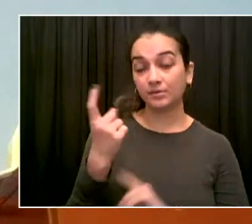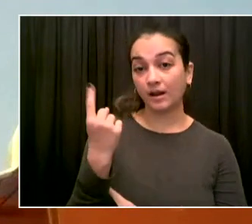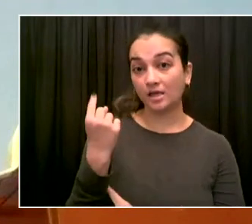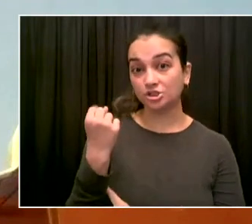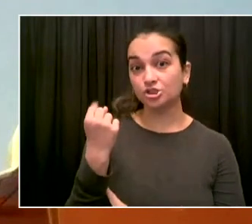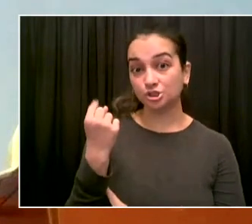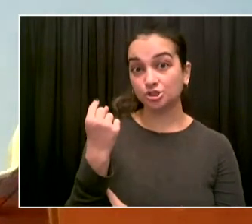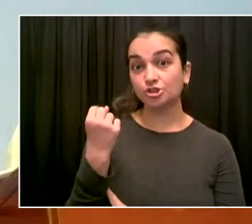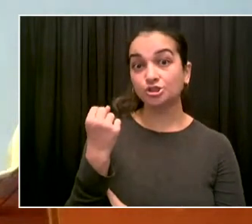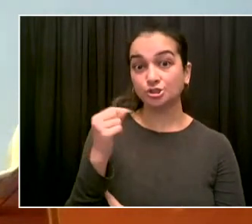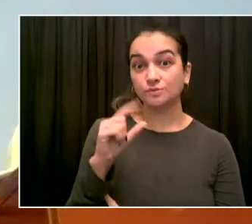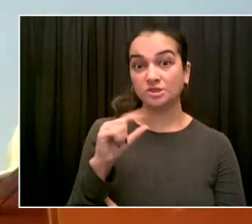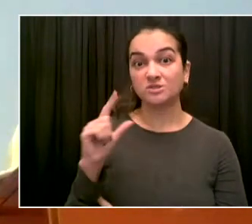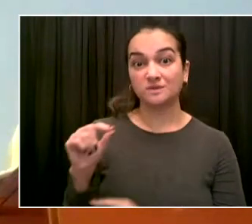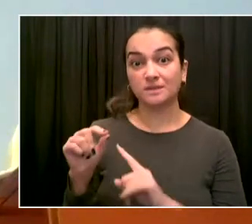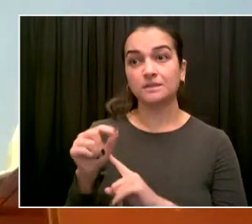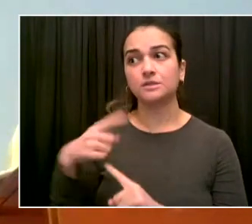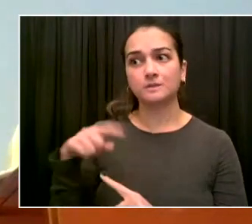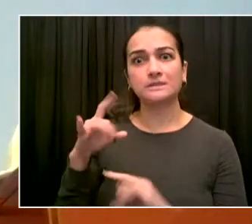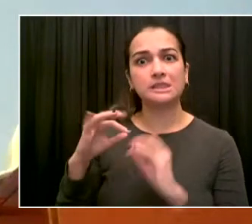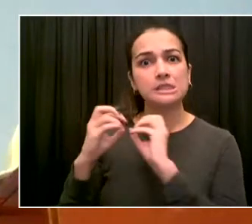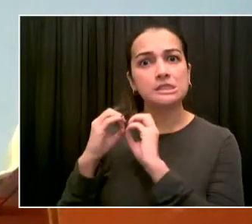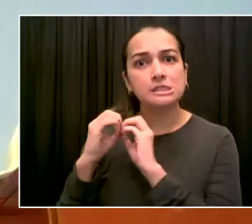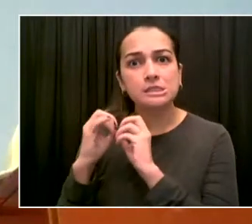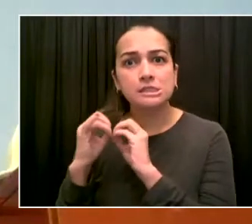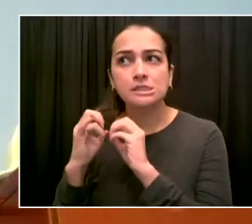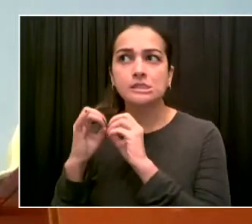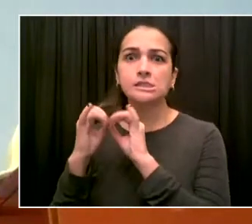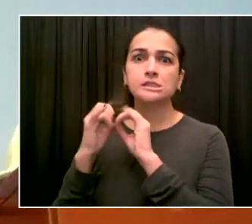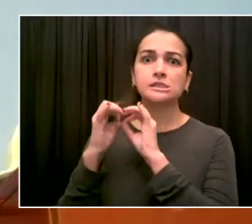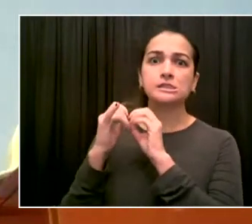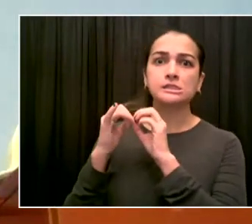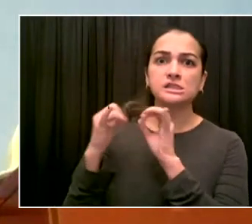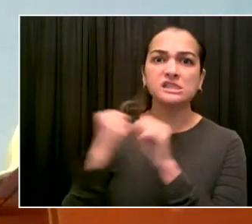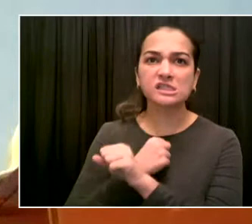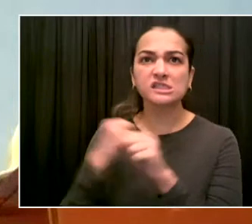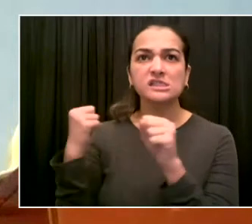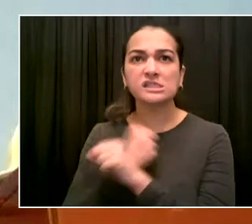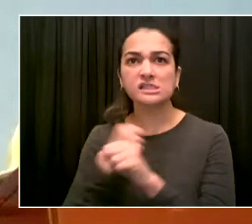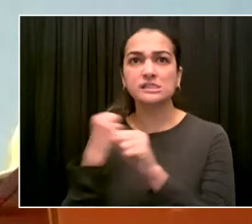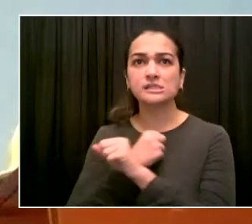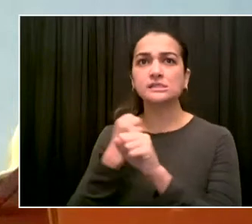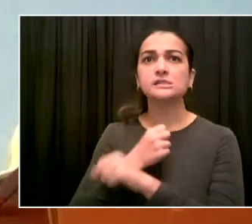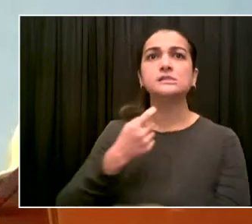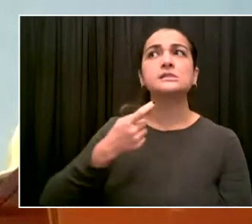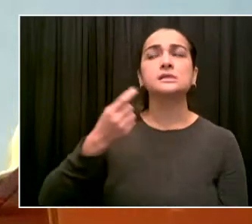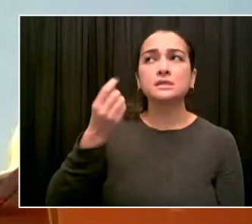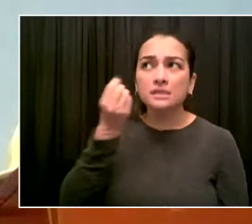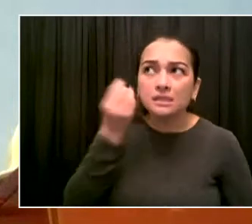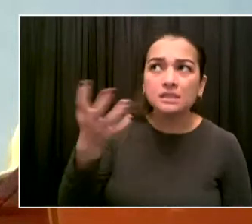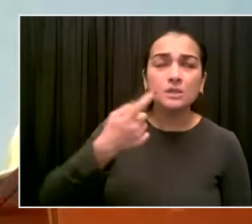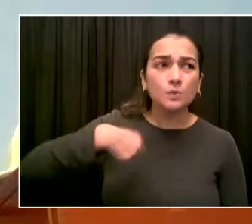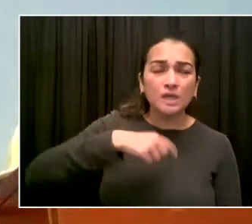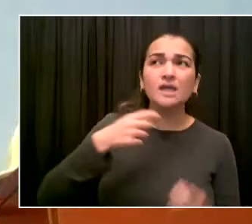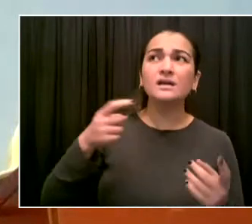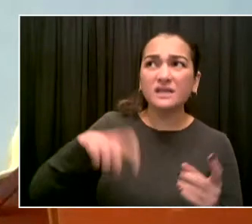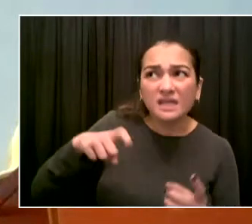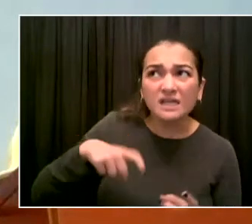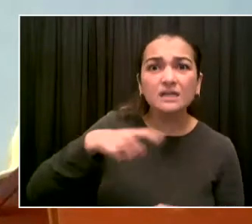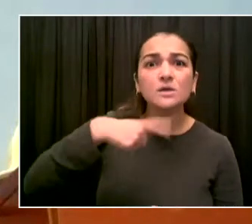opened our own sites to vaccinate people. So for more than 10 months, every member of this department has had every